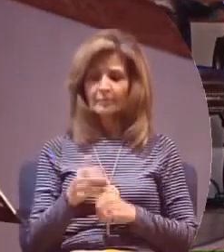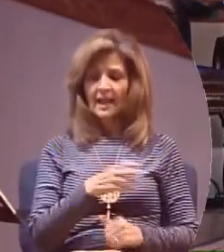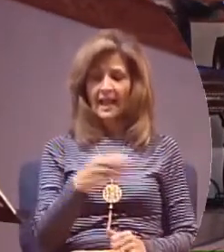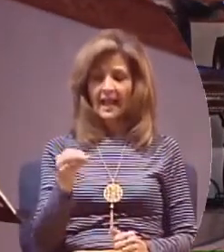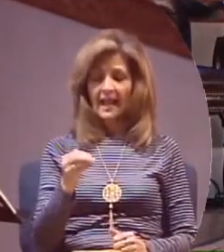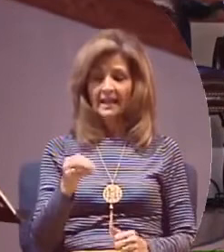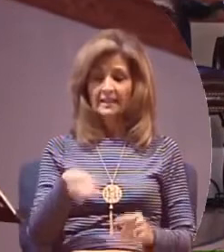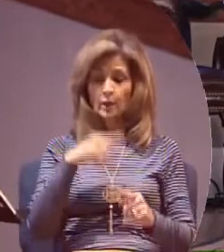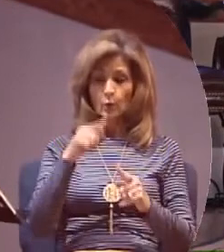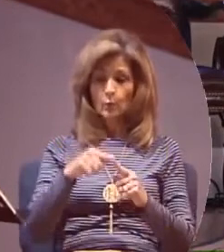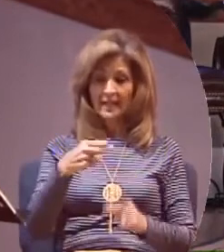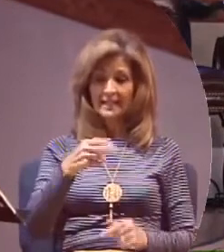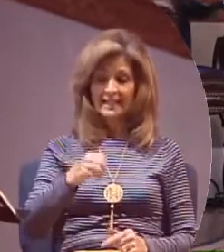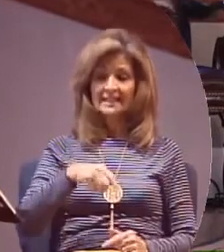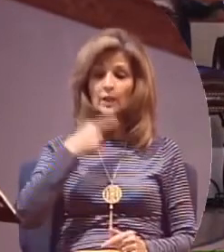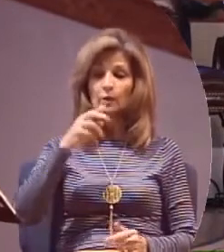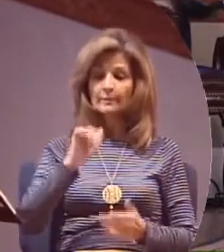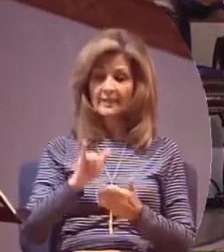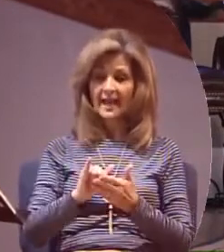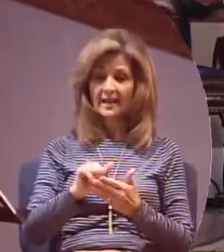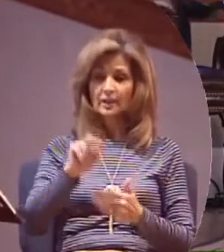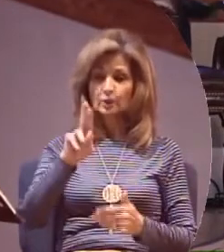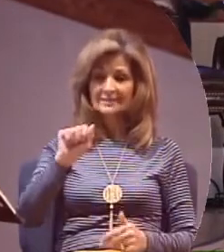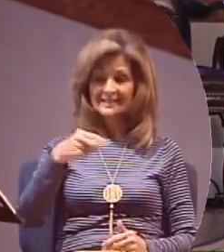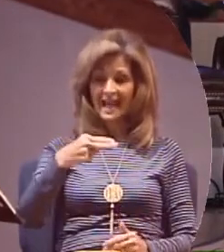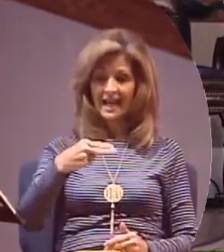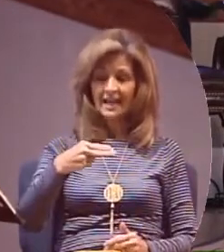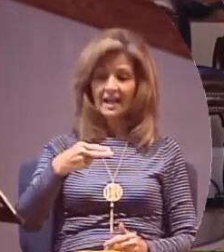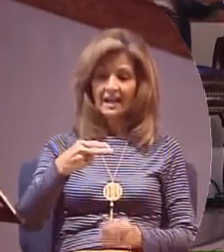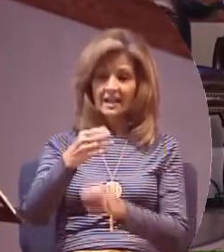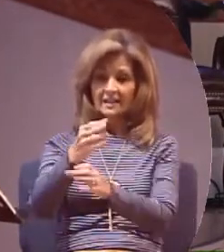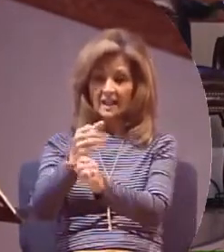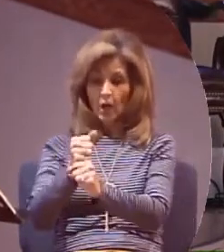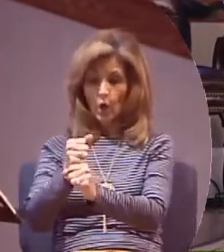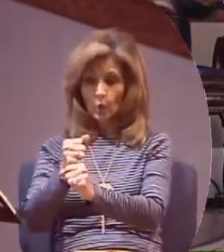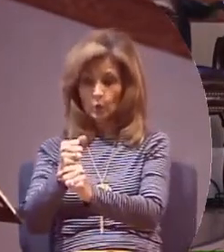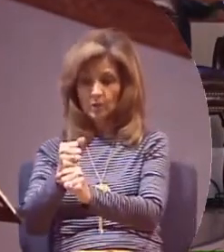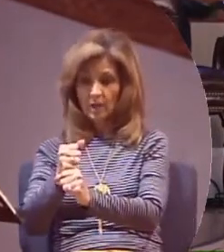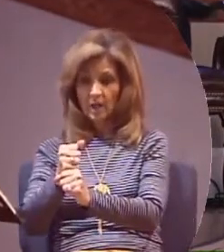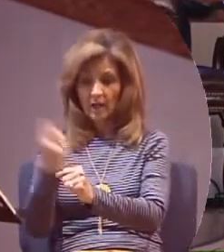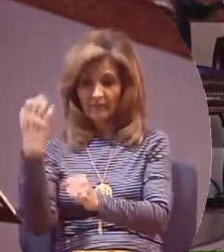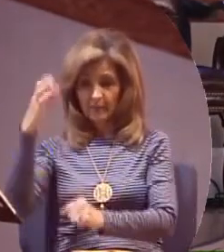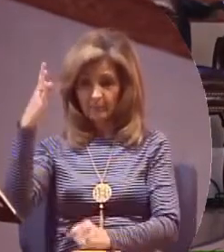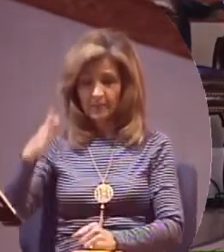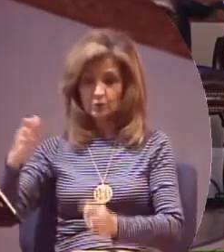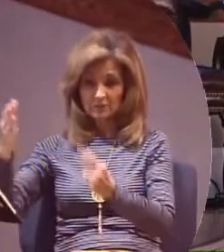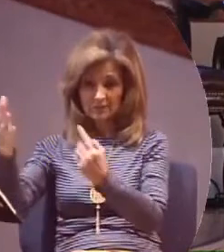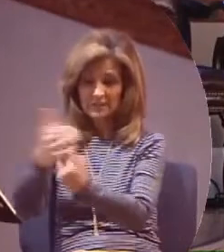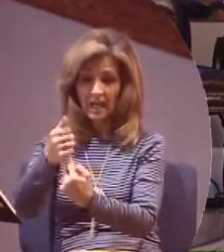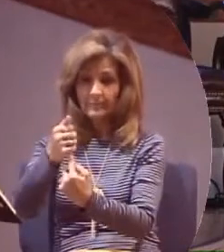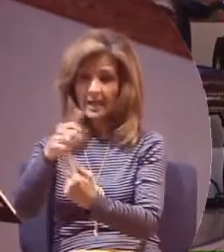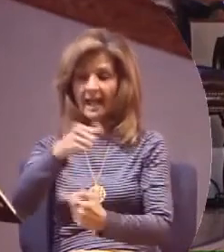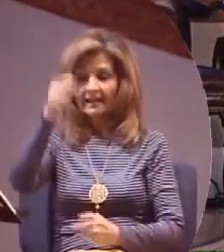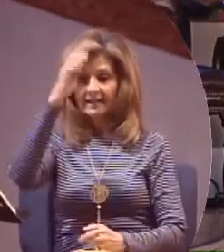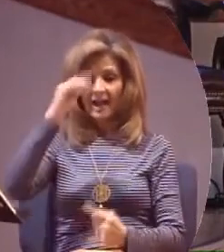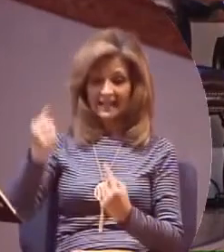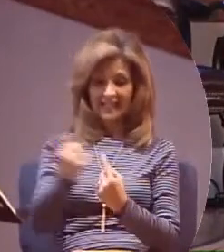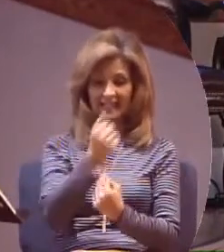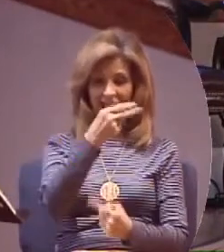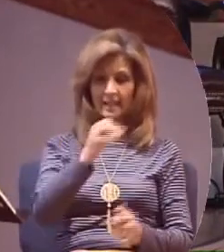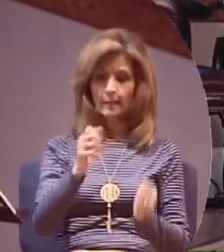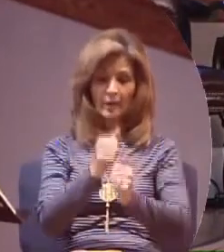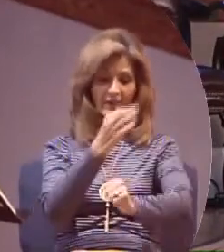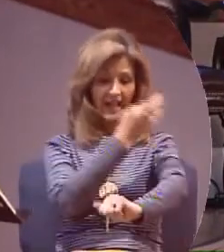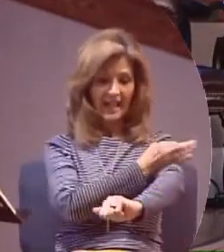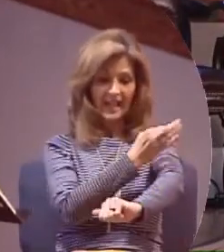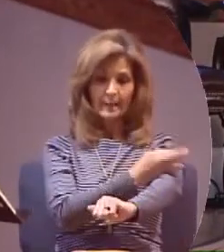And when Azariah told him that, Uzziah reached his hand to grab a hold of the man of God, and God smote him with leprosy. And